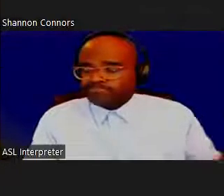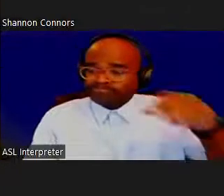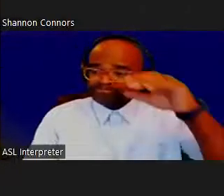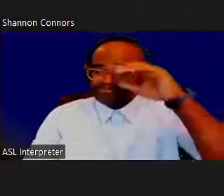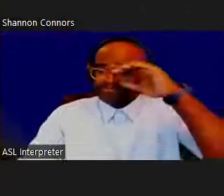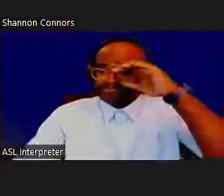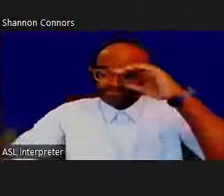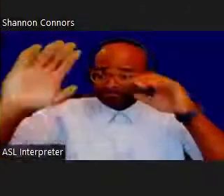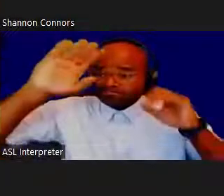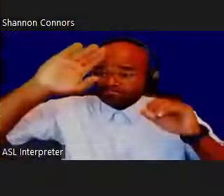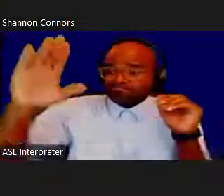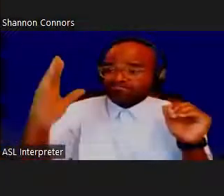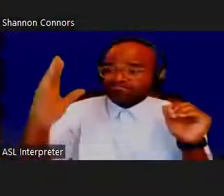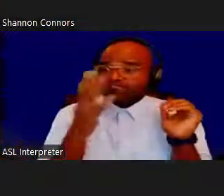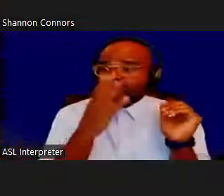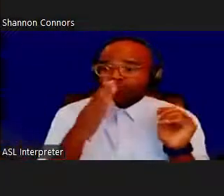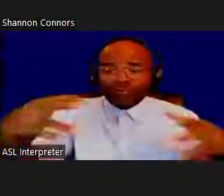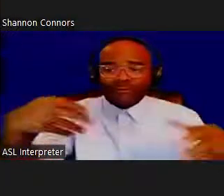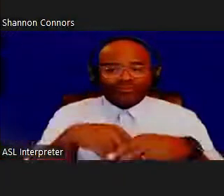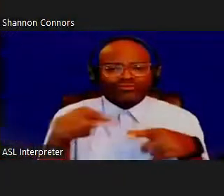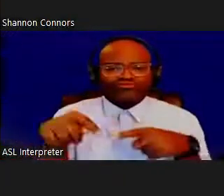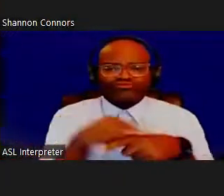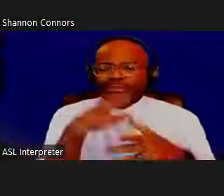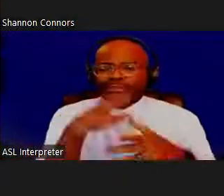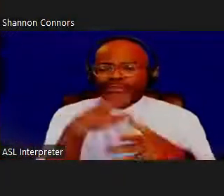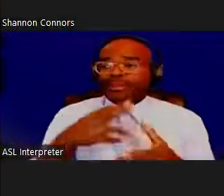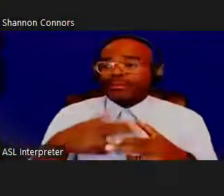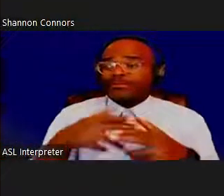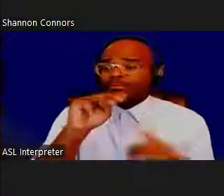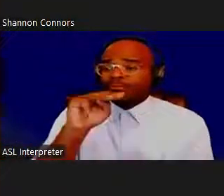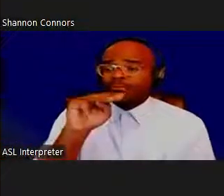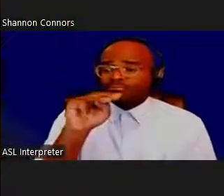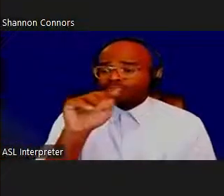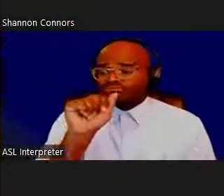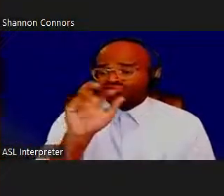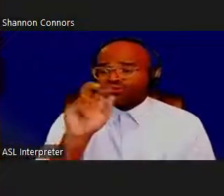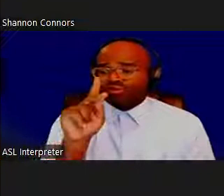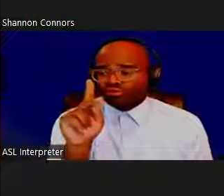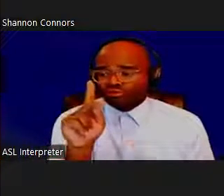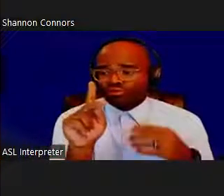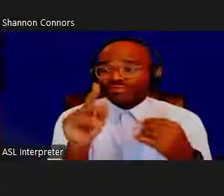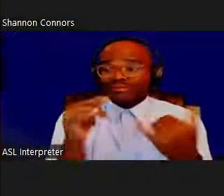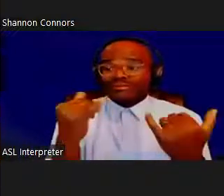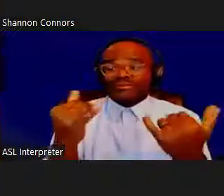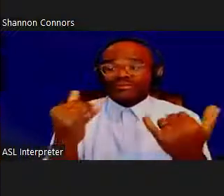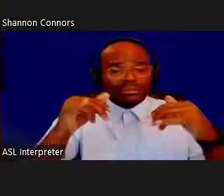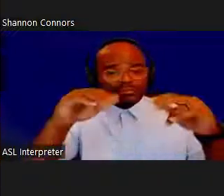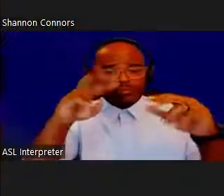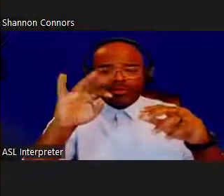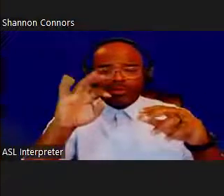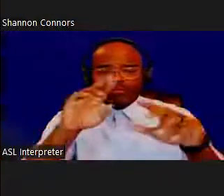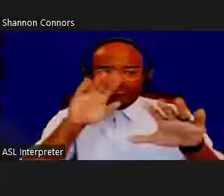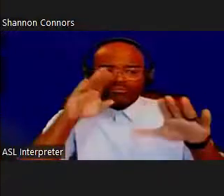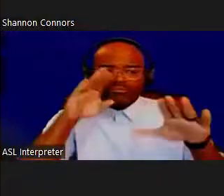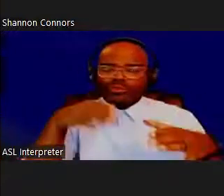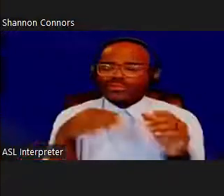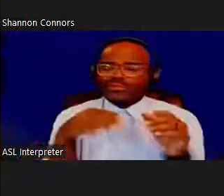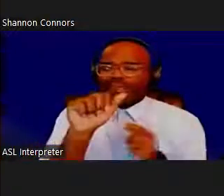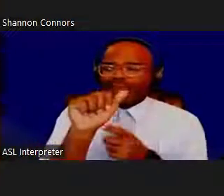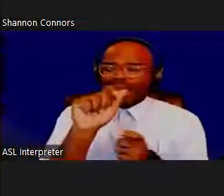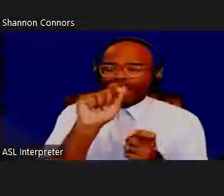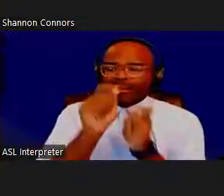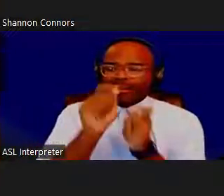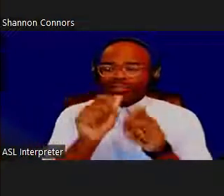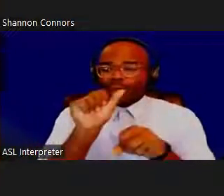Training Center in Shepherdstown, West Virginia. My name is Mark Cancellari, and today's webinar is titled The Adaptation Workbook and